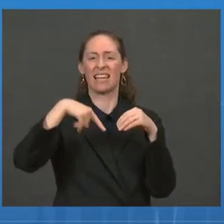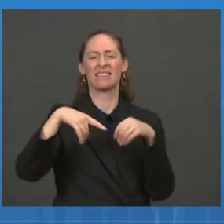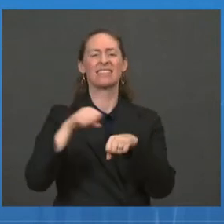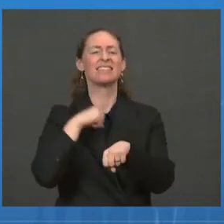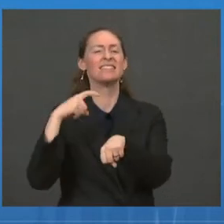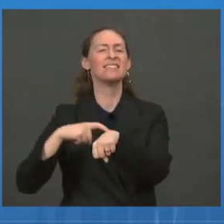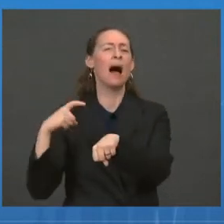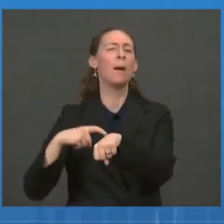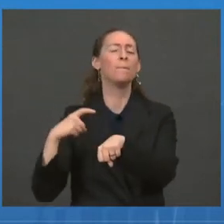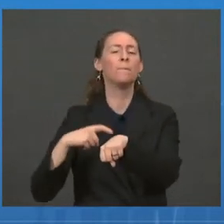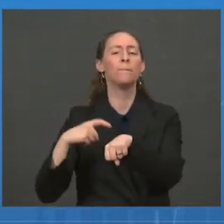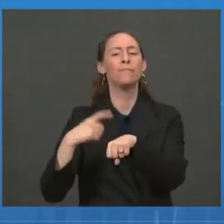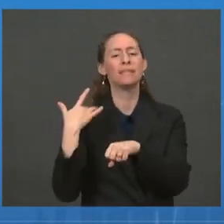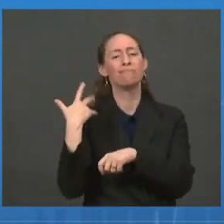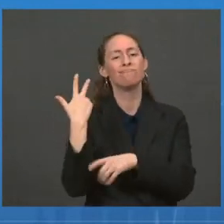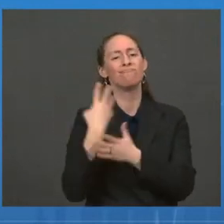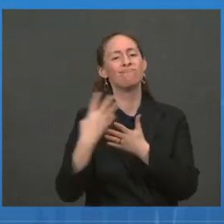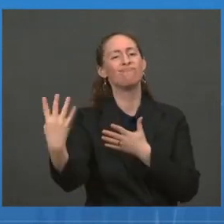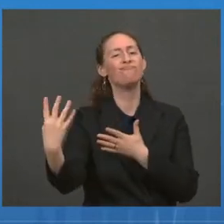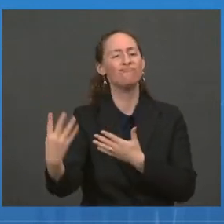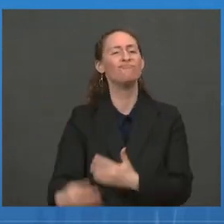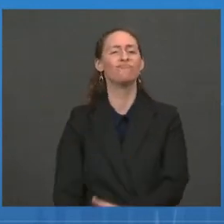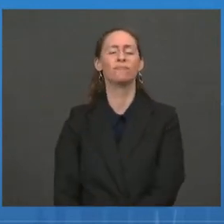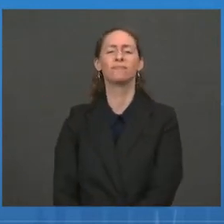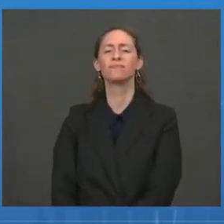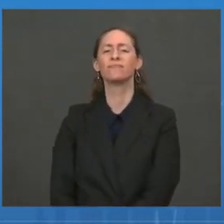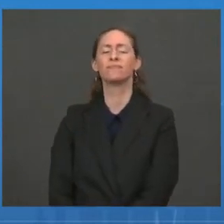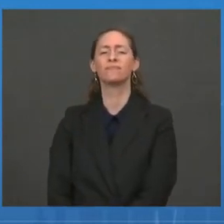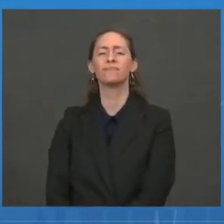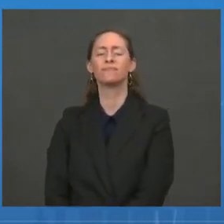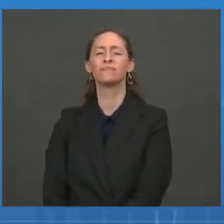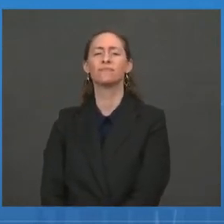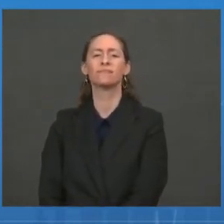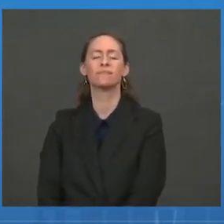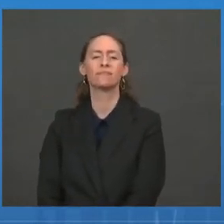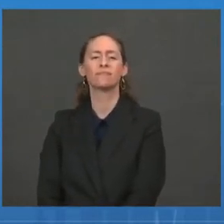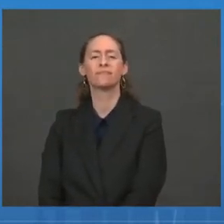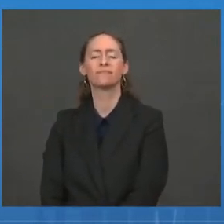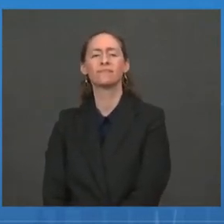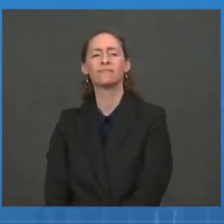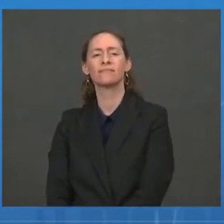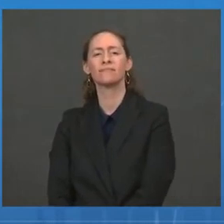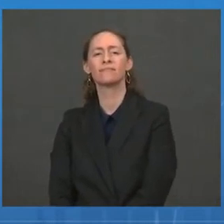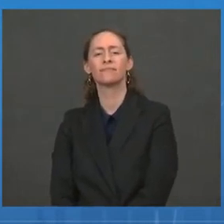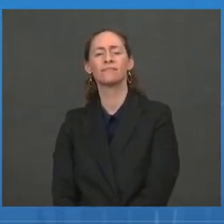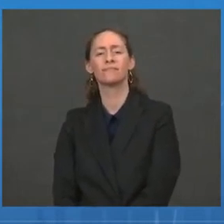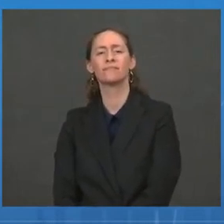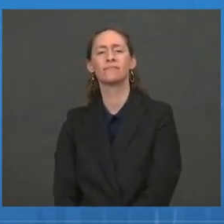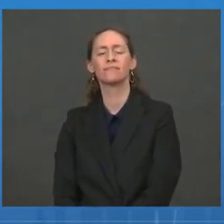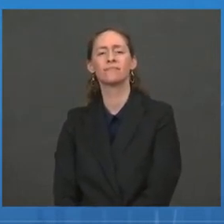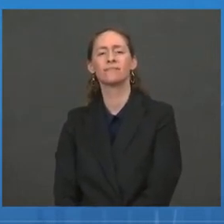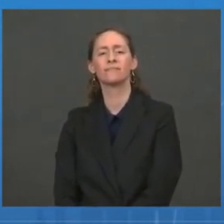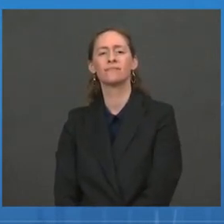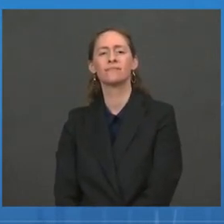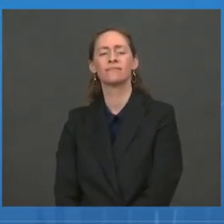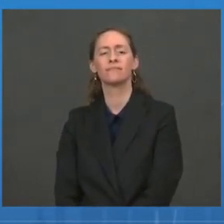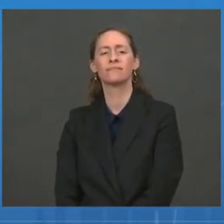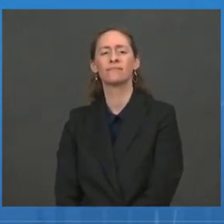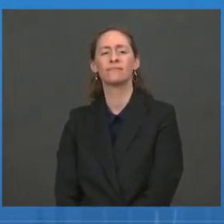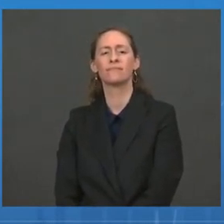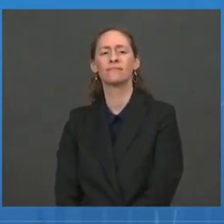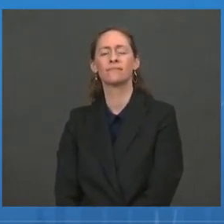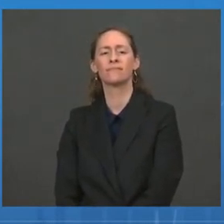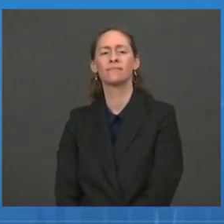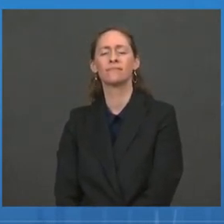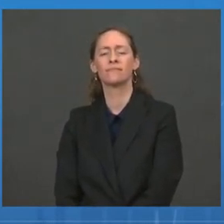surveillance and trying to get a feel for what the situation is in the united states and in those countries in which there are a lot of